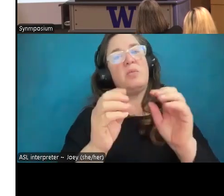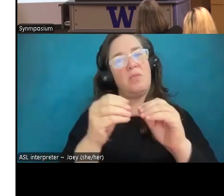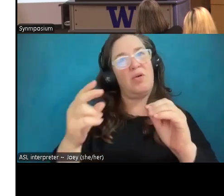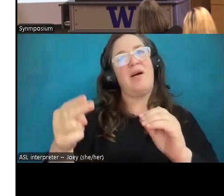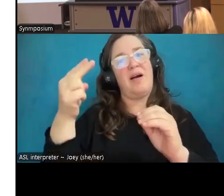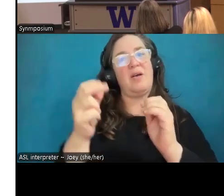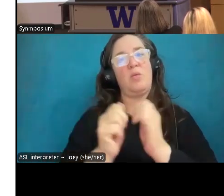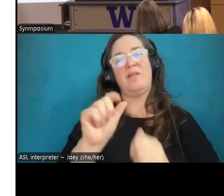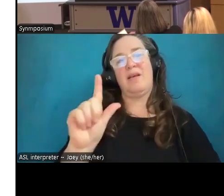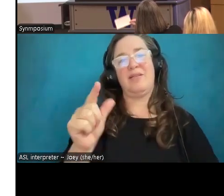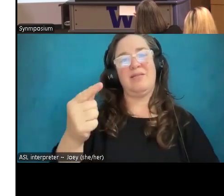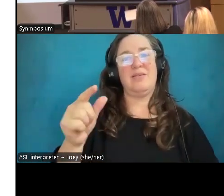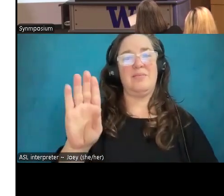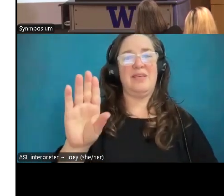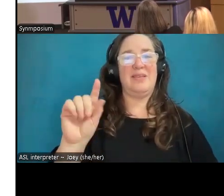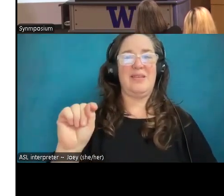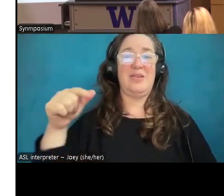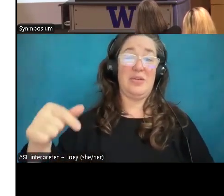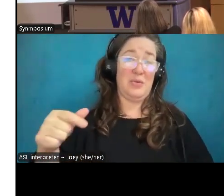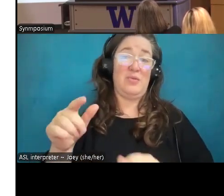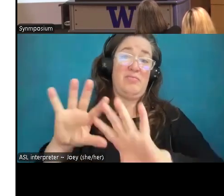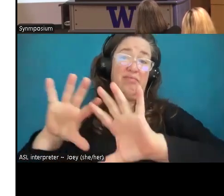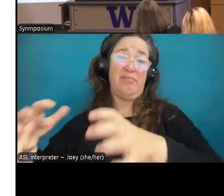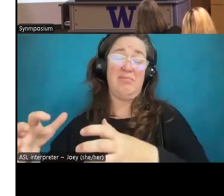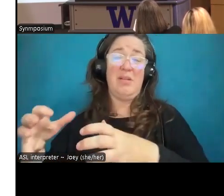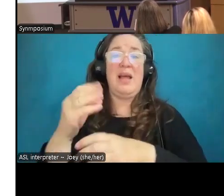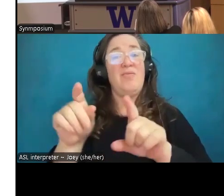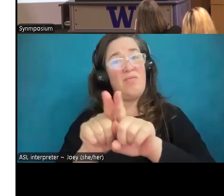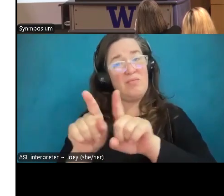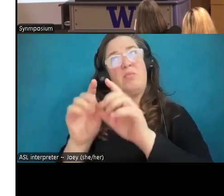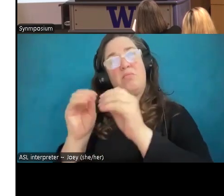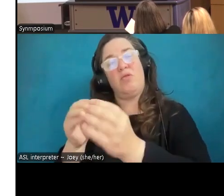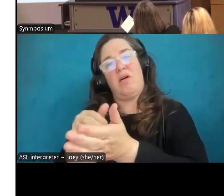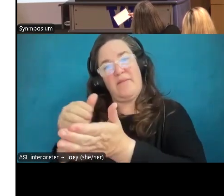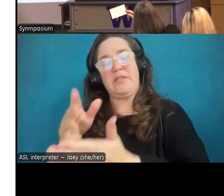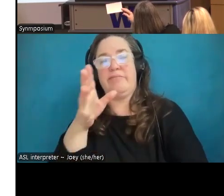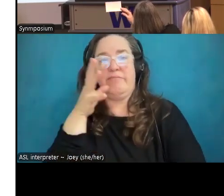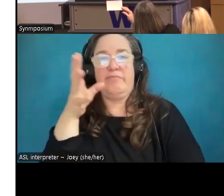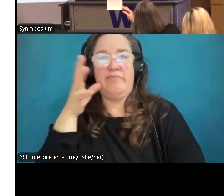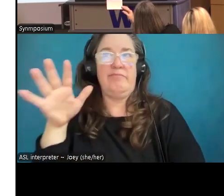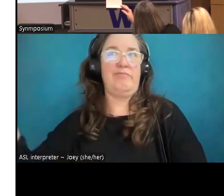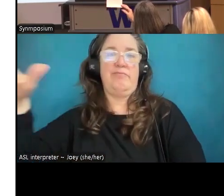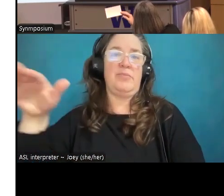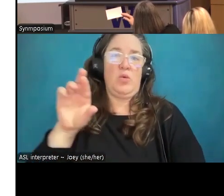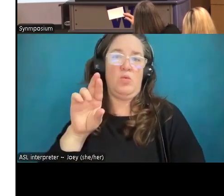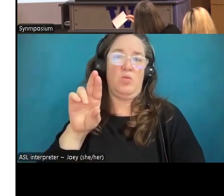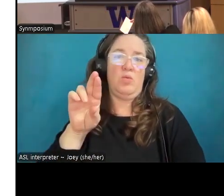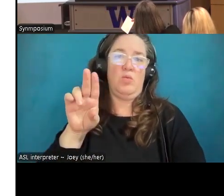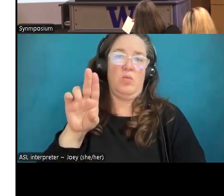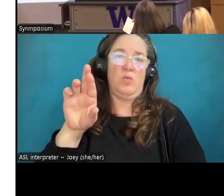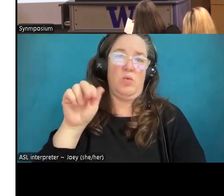rural populations. So everyone is susceptible, but these are your vulnerable populations.